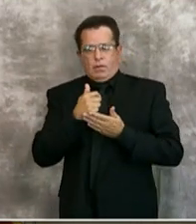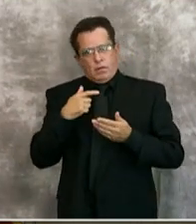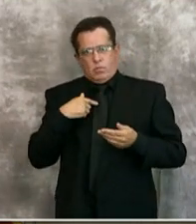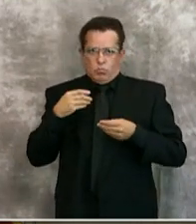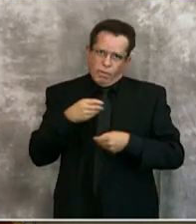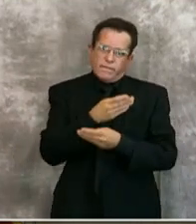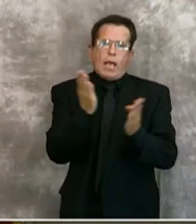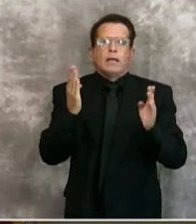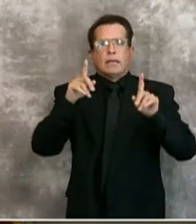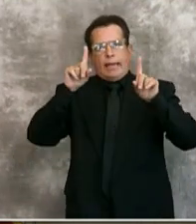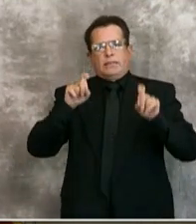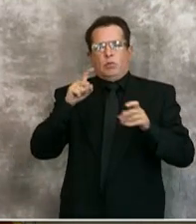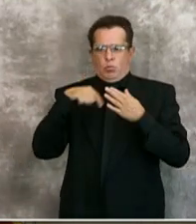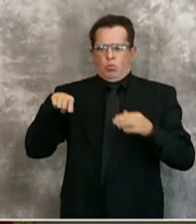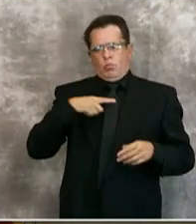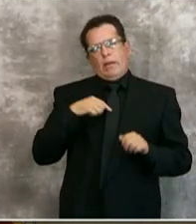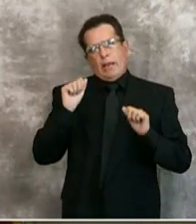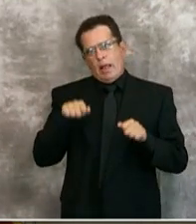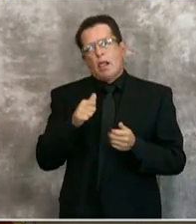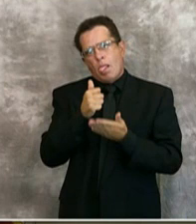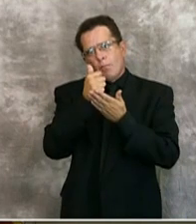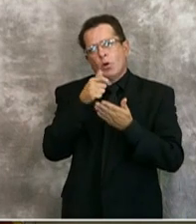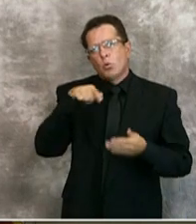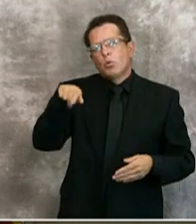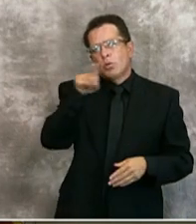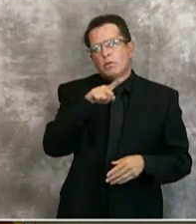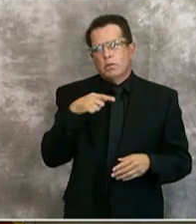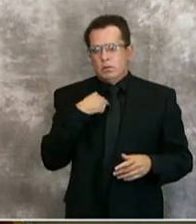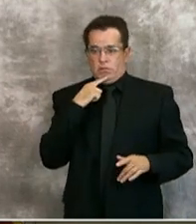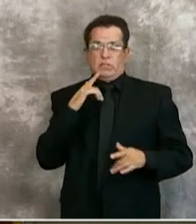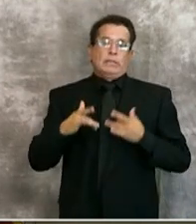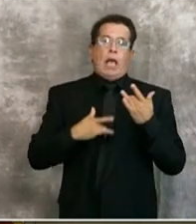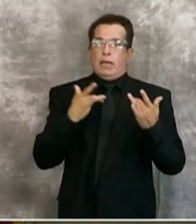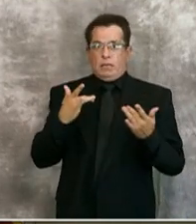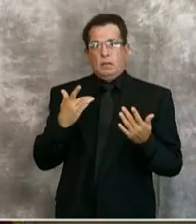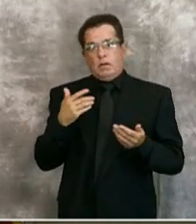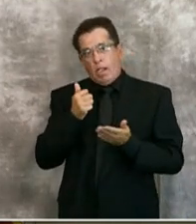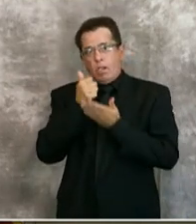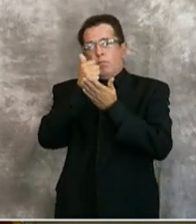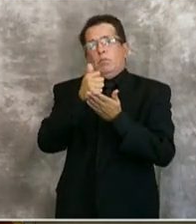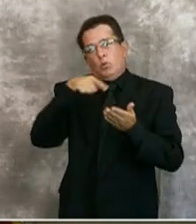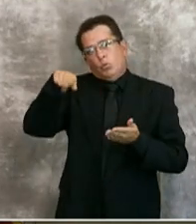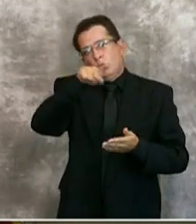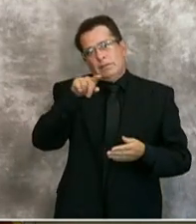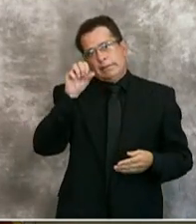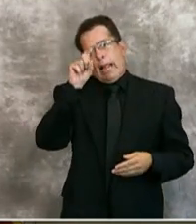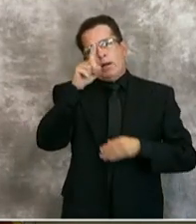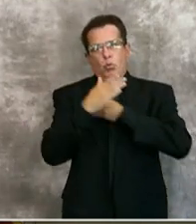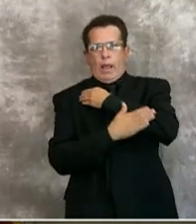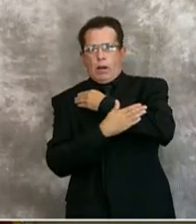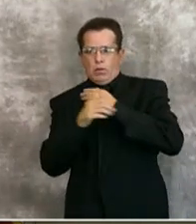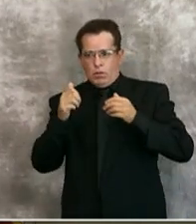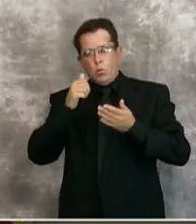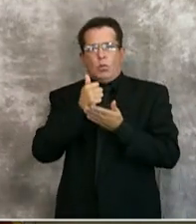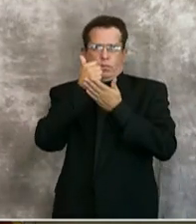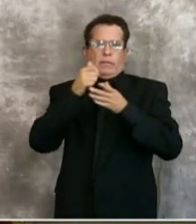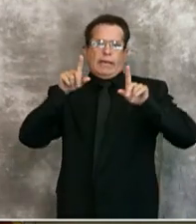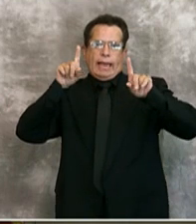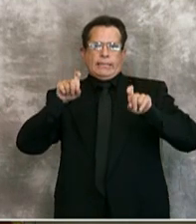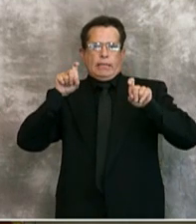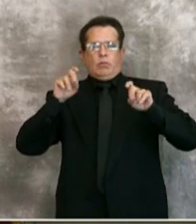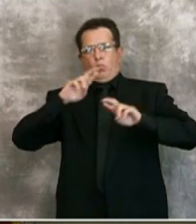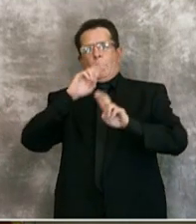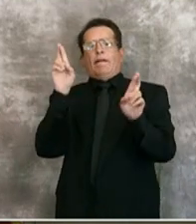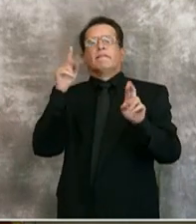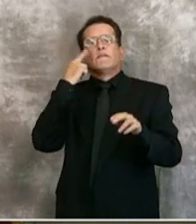in the way we've talked about. We're excited to be part of this important public-private partnership with San Diego County and to make COVID-19 testing available to